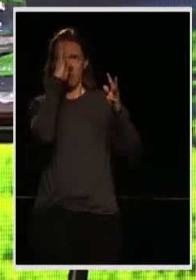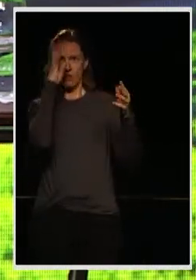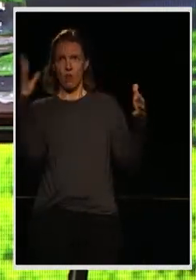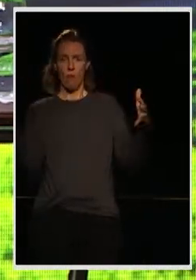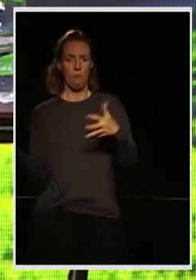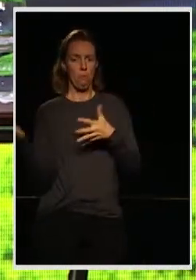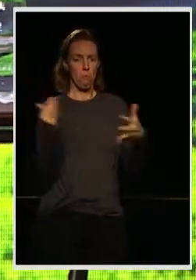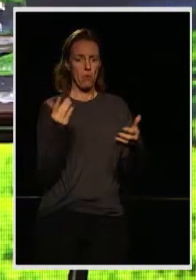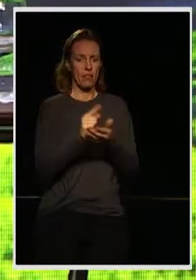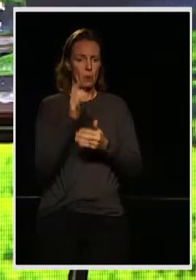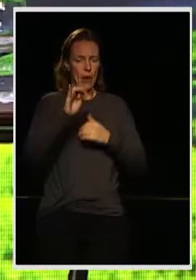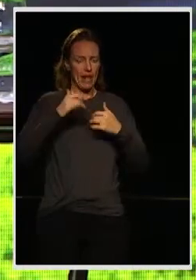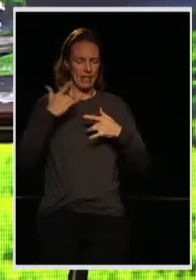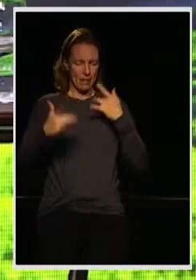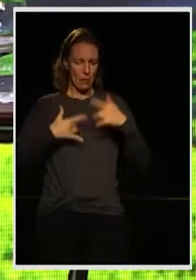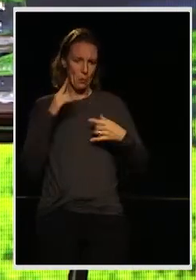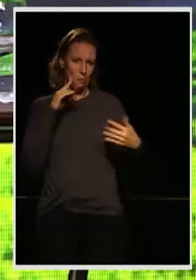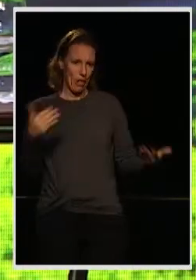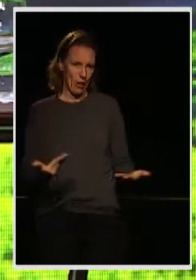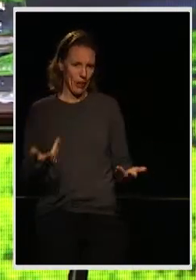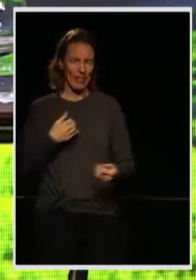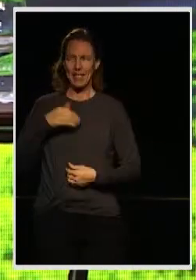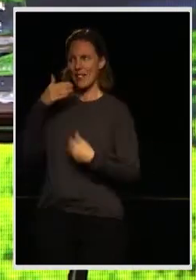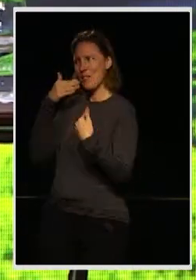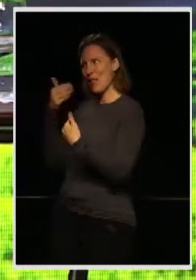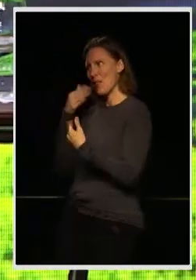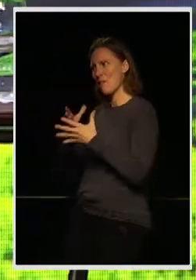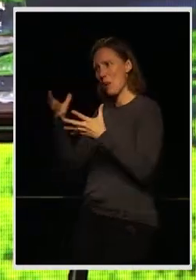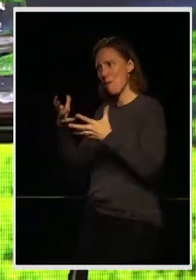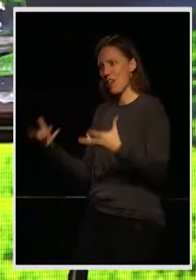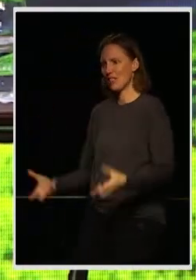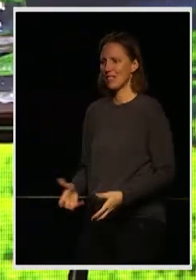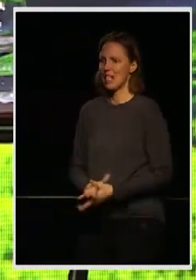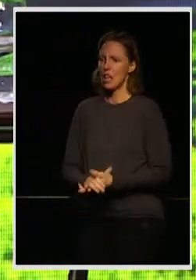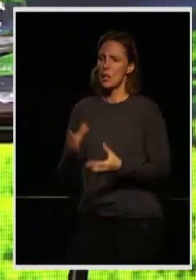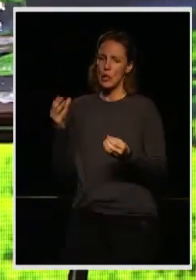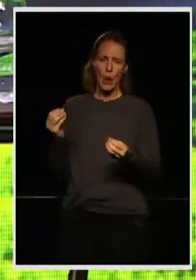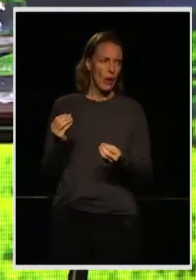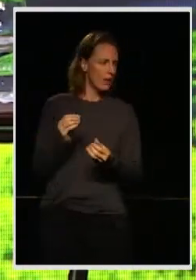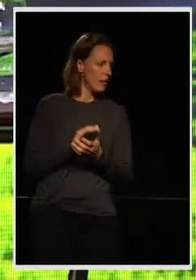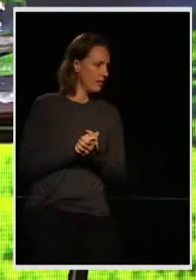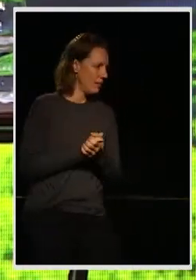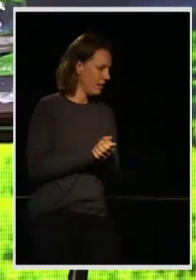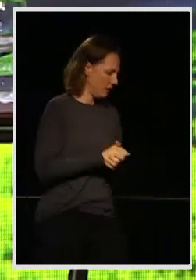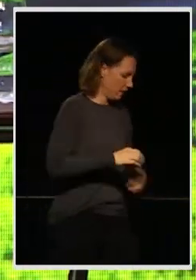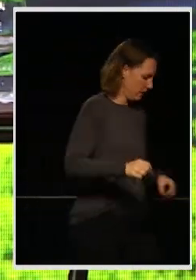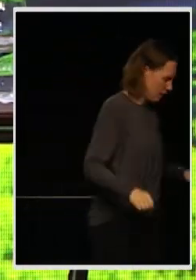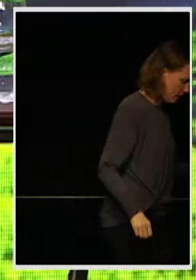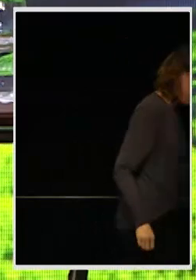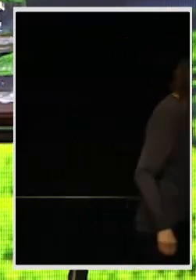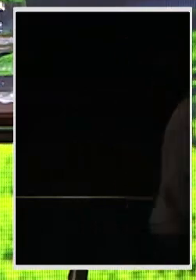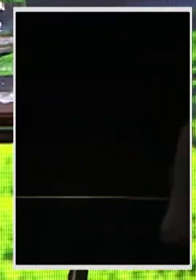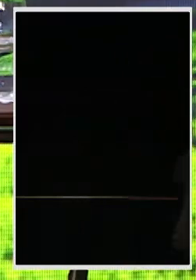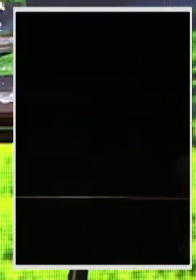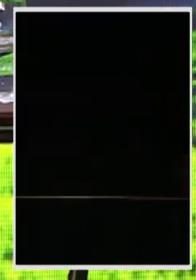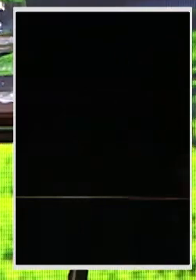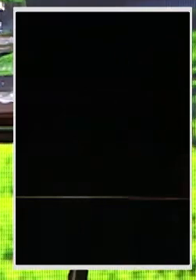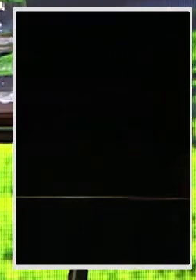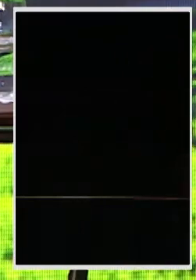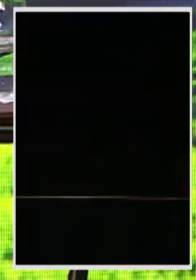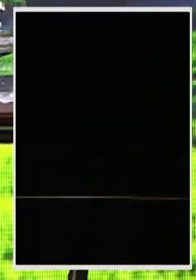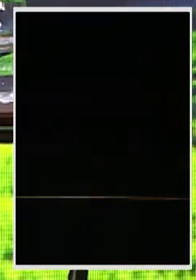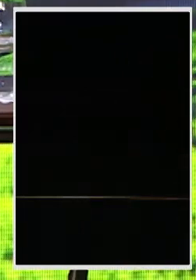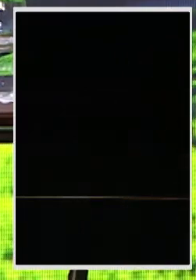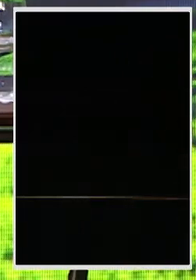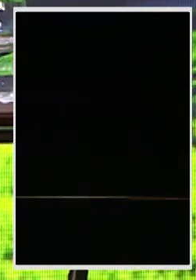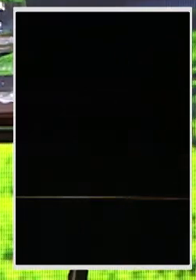table, which is why I'm so excited to be here. Well, thank you very much. Dean Houlton was talking about the incredible leadership